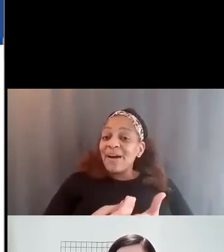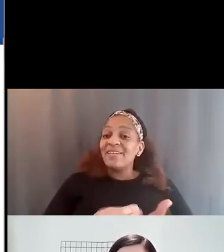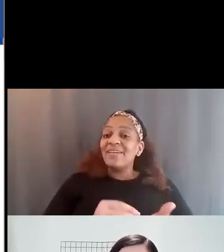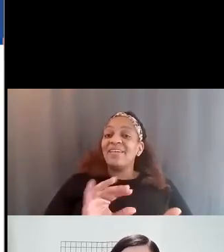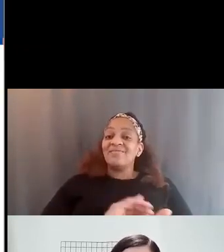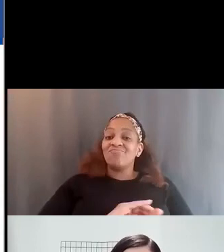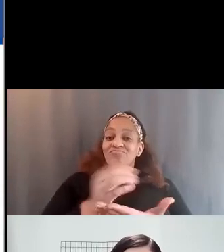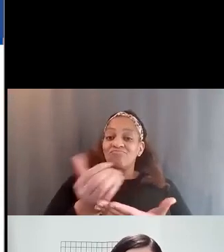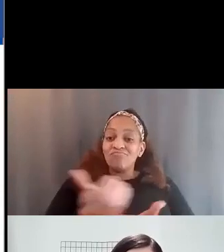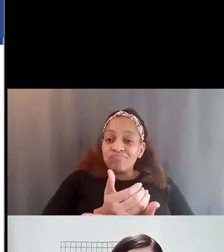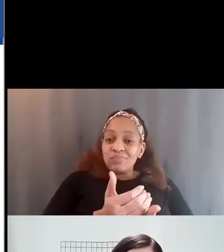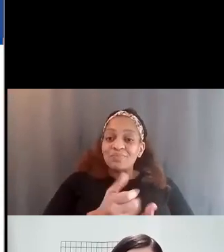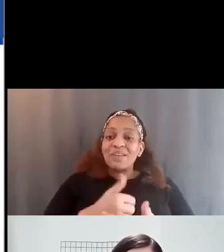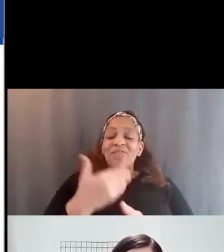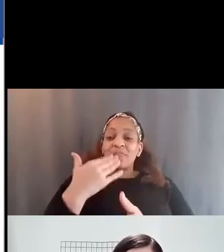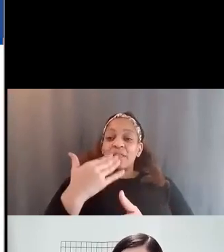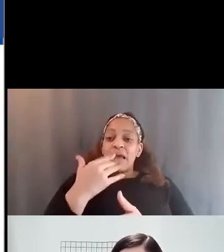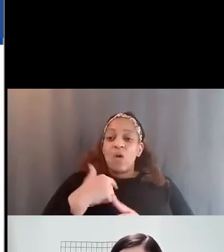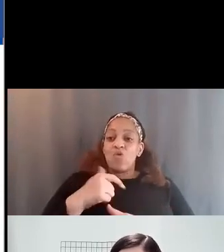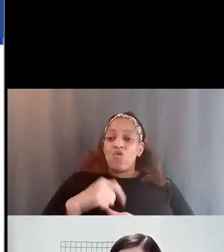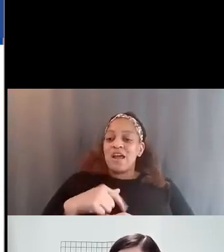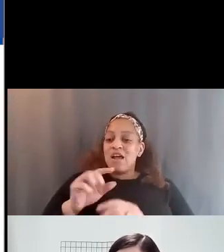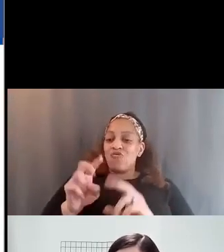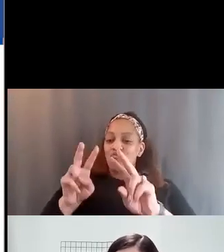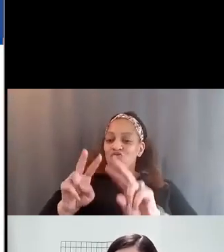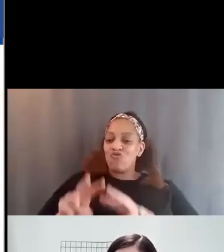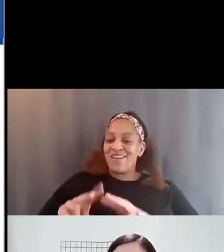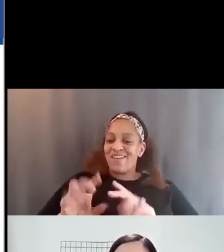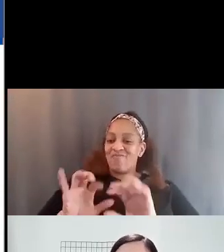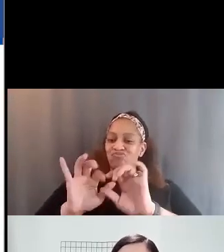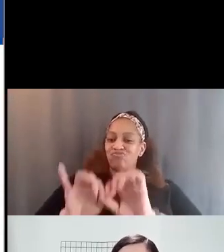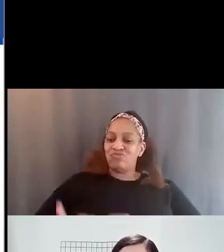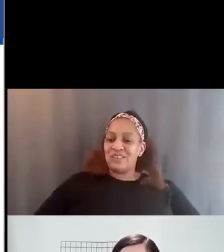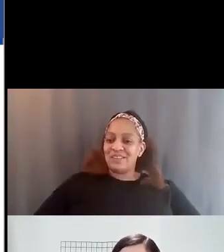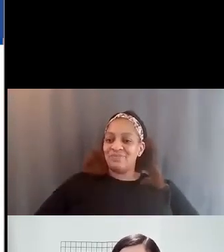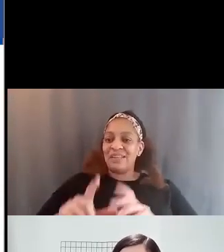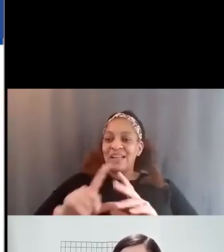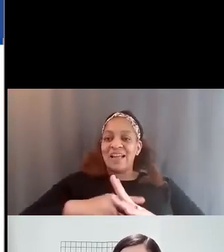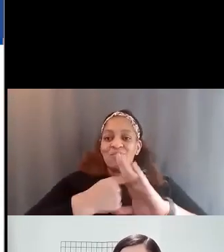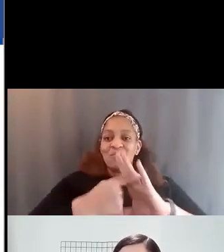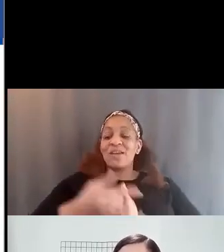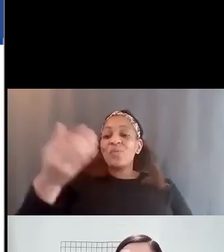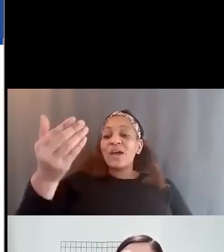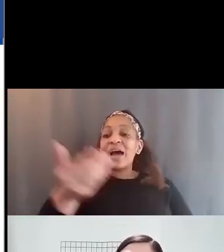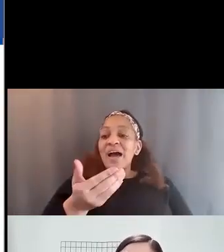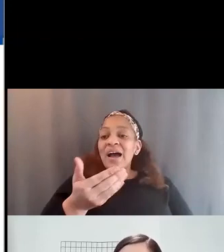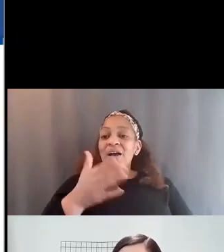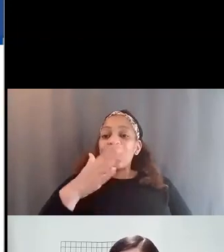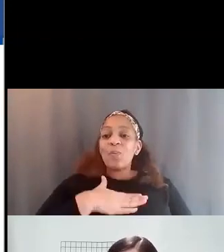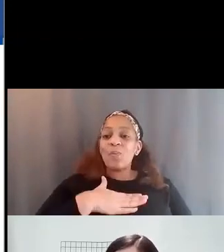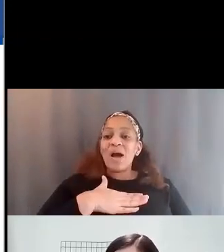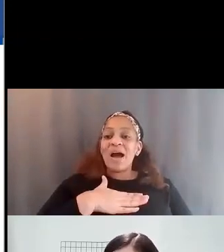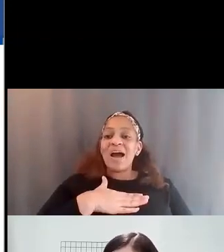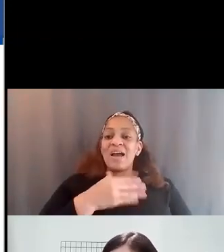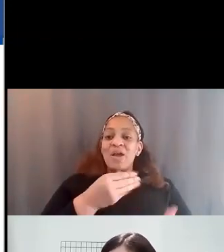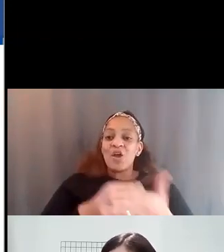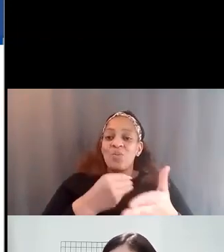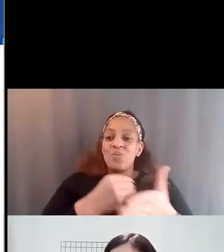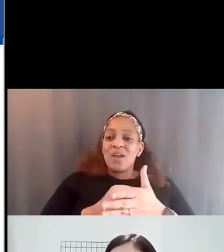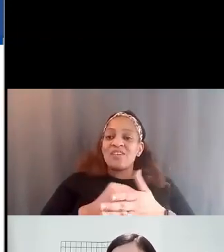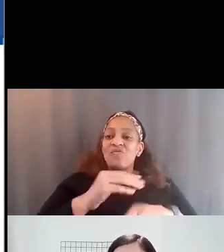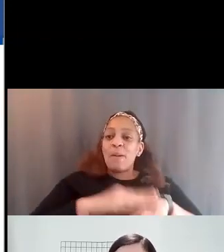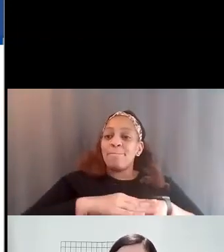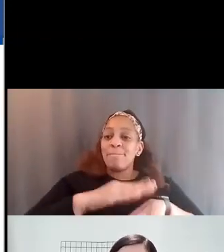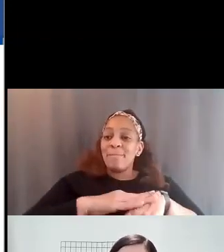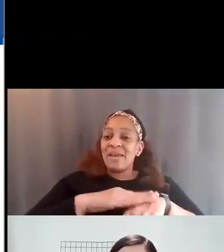I just want to read what Daniel placed in the chat box, what he typed. It says, initially being hired, my wage was minimum wage,